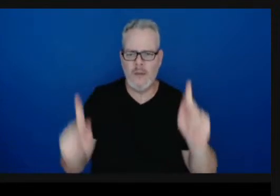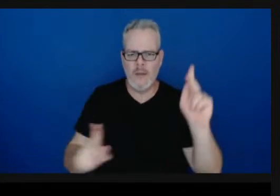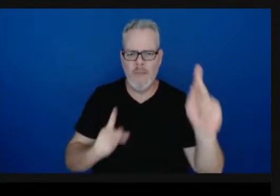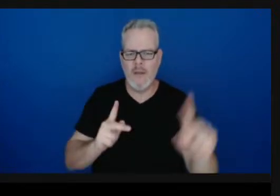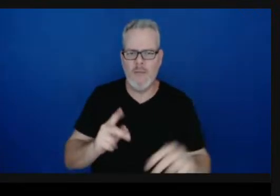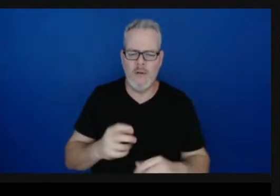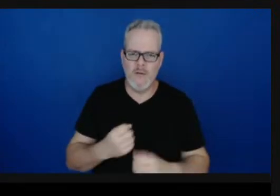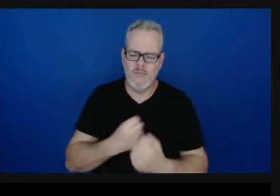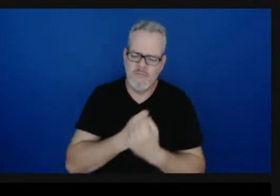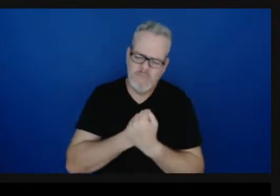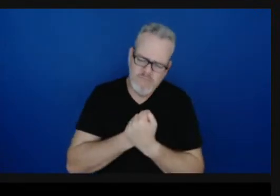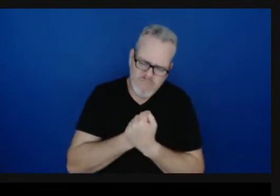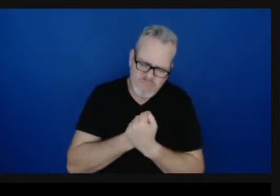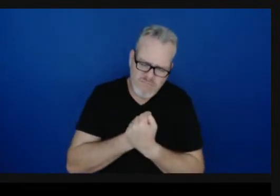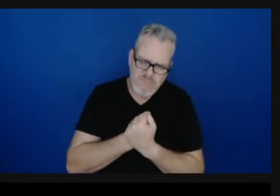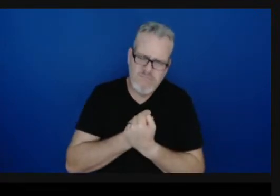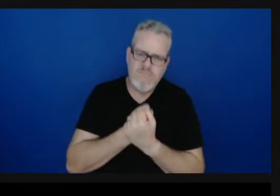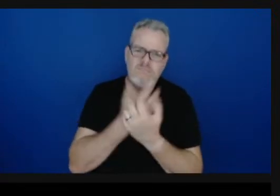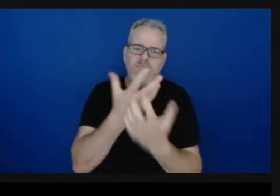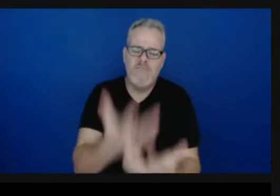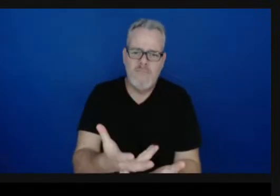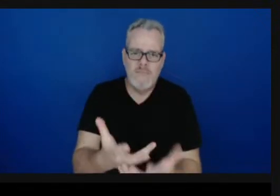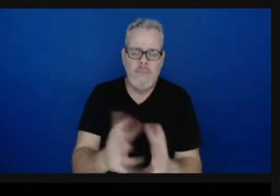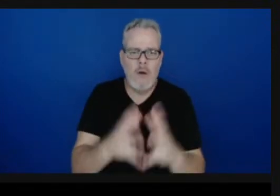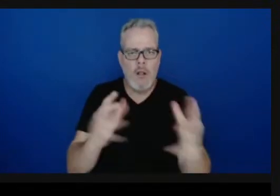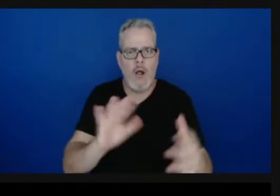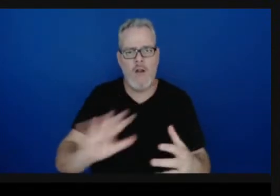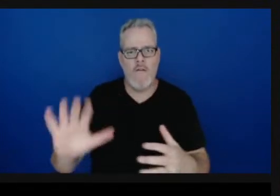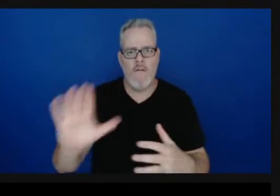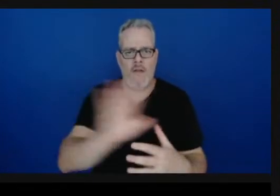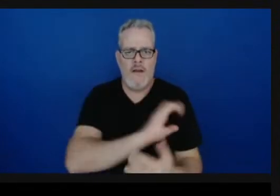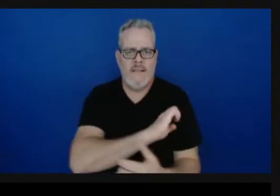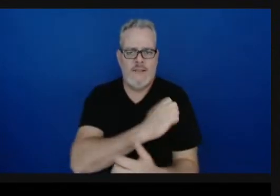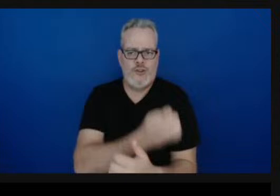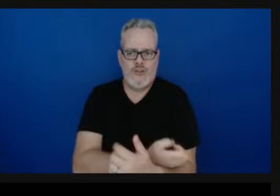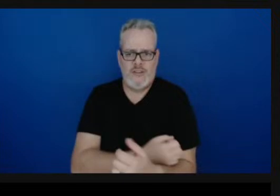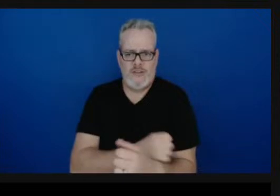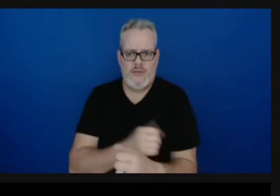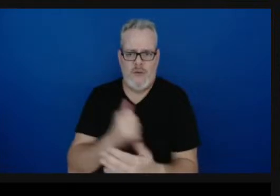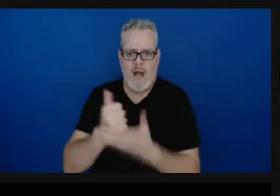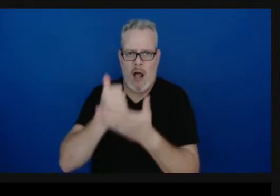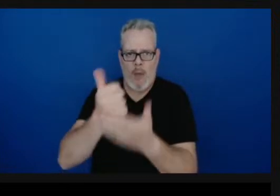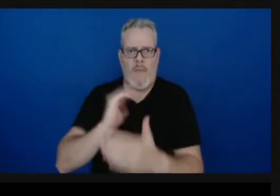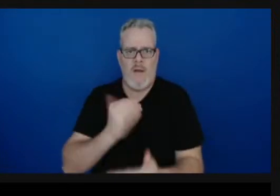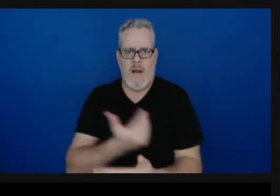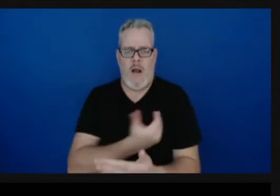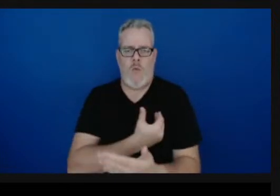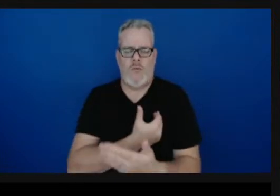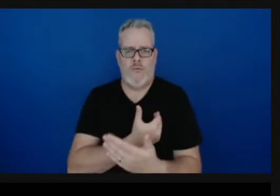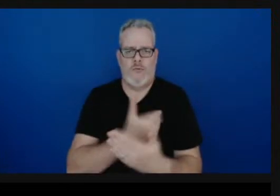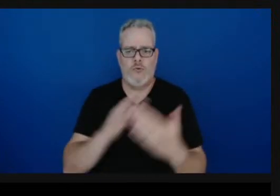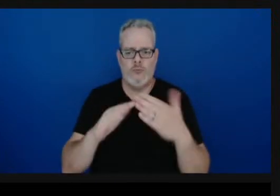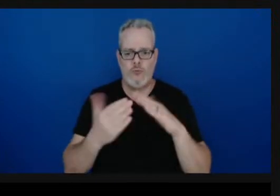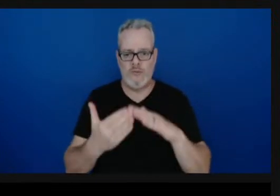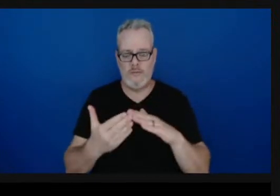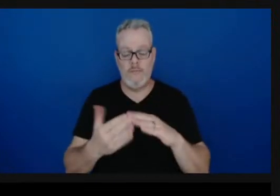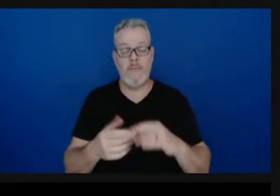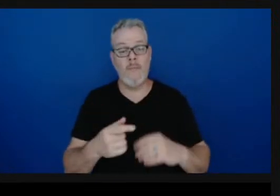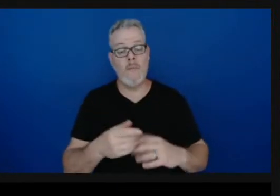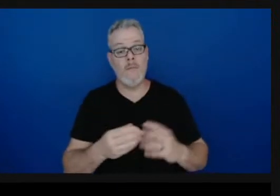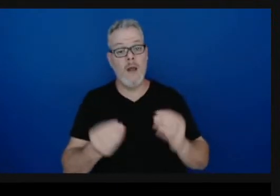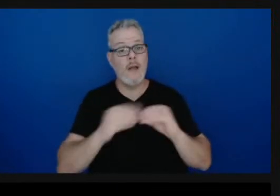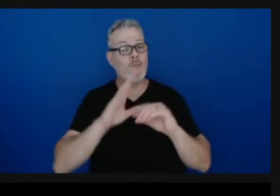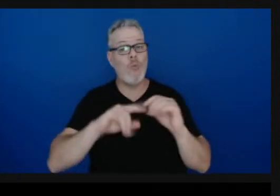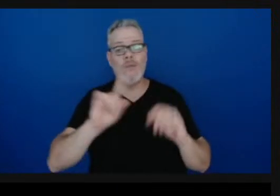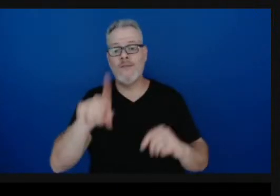energy into restoring and healing our community today. It's more than just opening a road, though. I think for a lot of